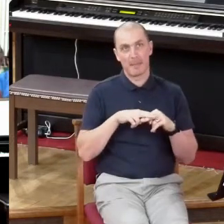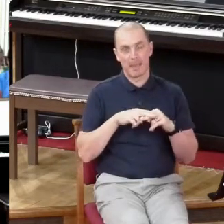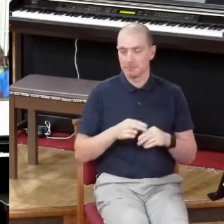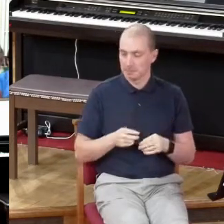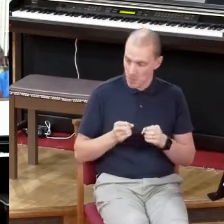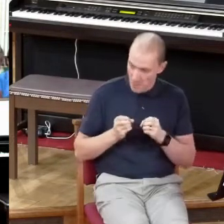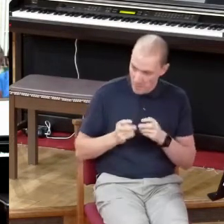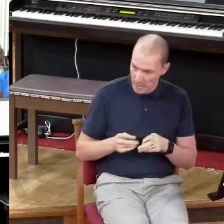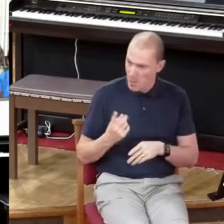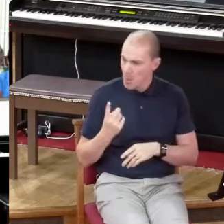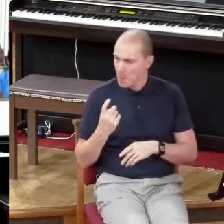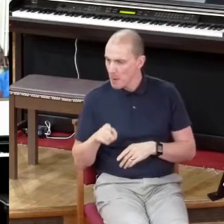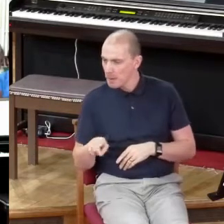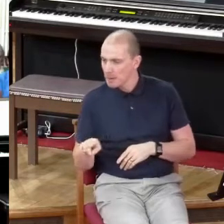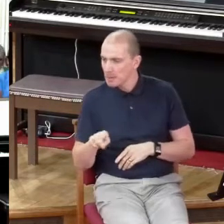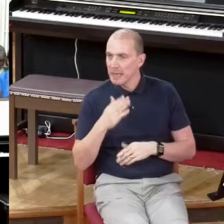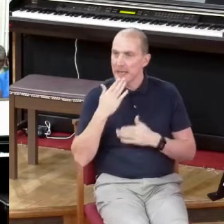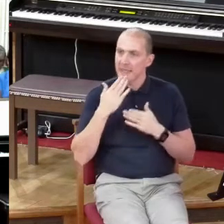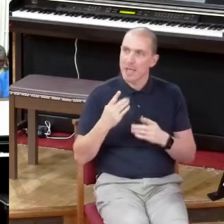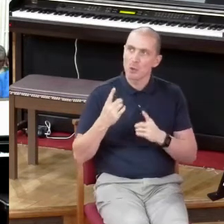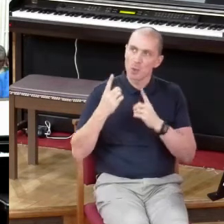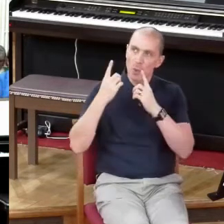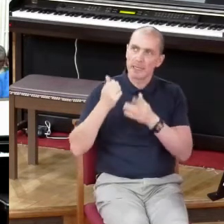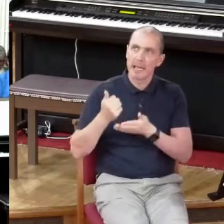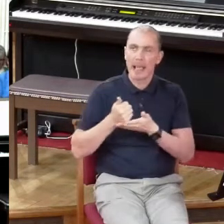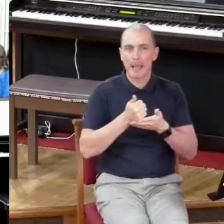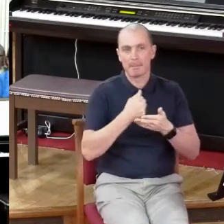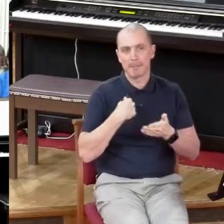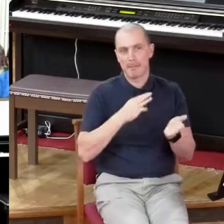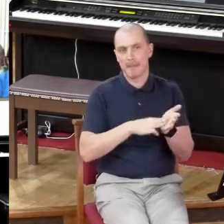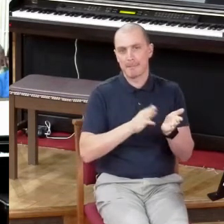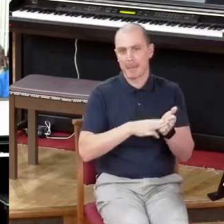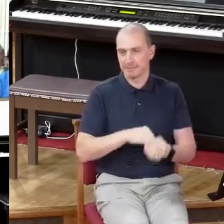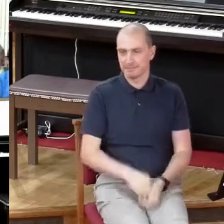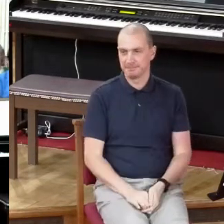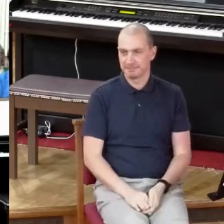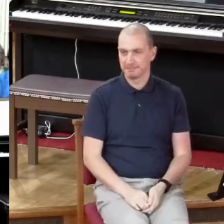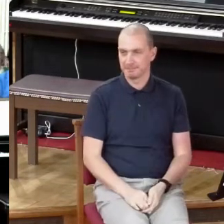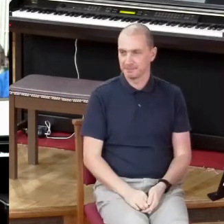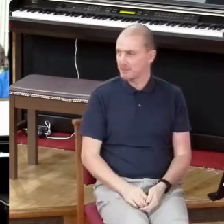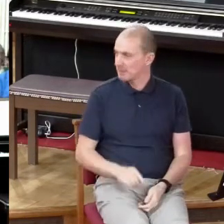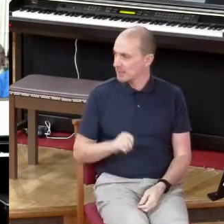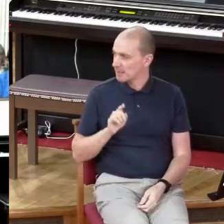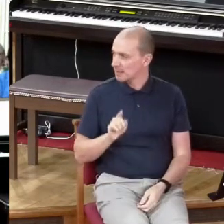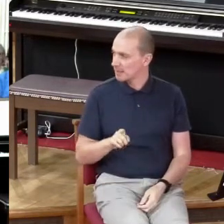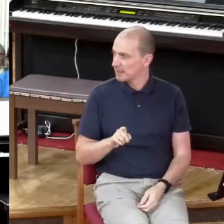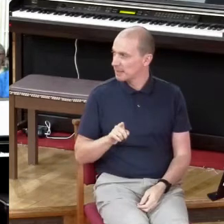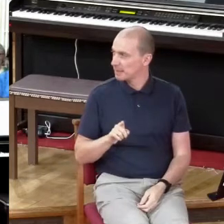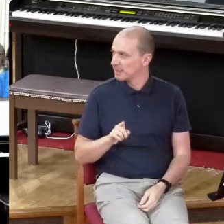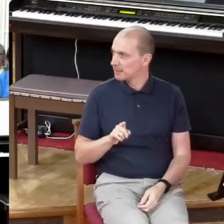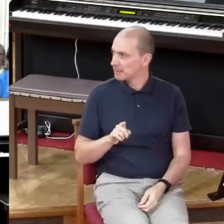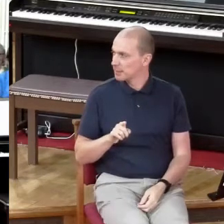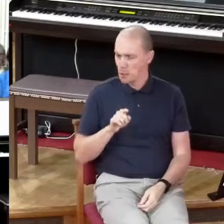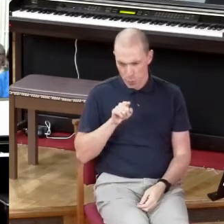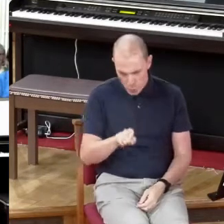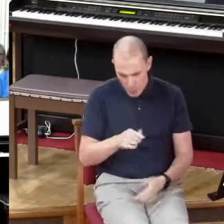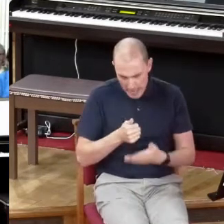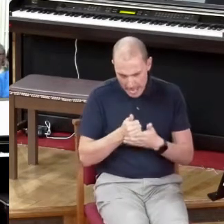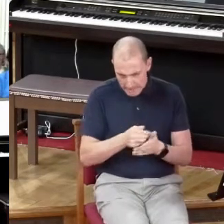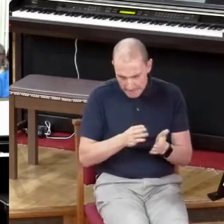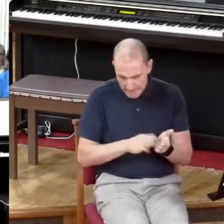on, one more. Thank you, God, for helping my mummy. For helping your mummy, don't you help your mummy? Do you help your